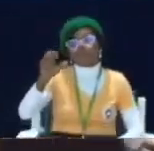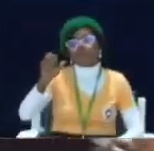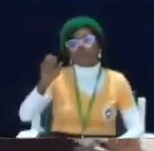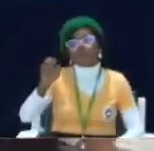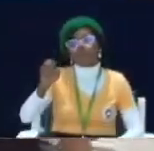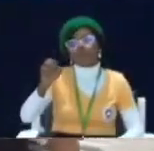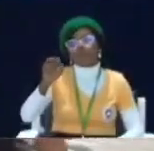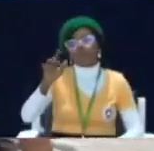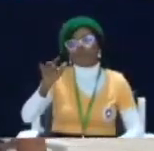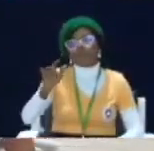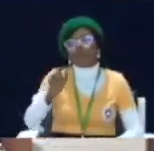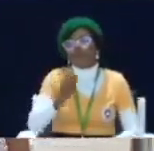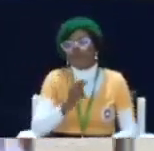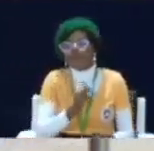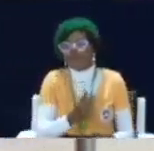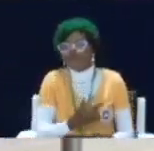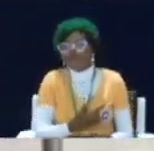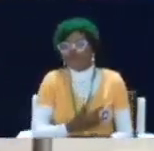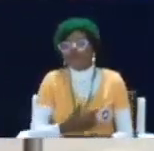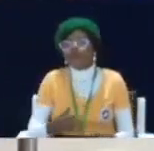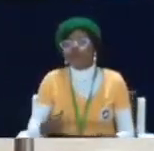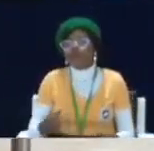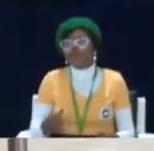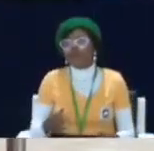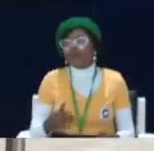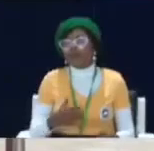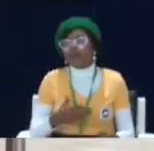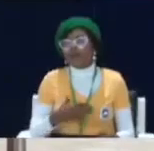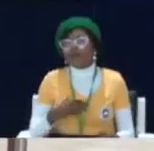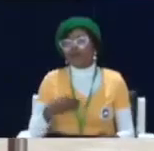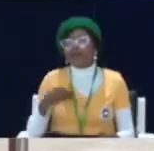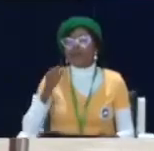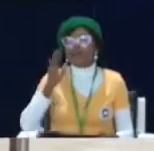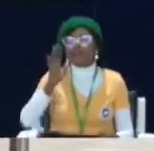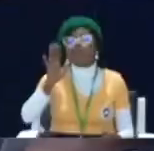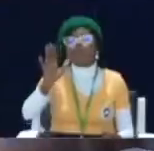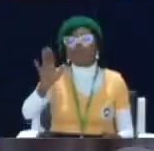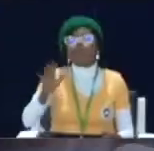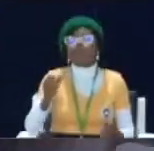your yearning. And enlarge your zeal.